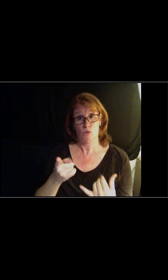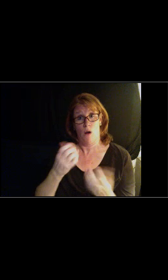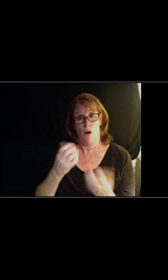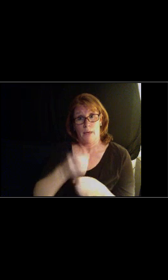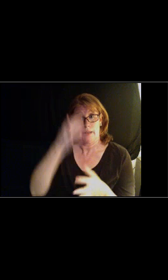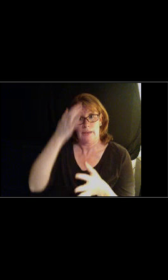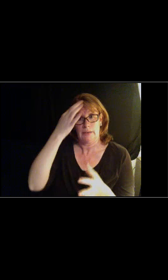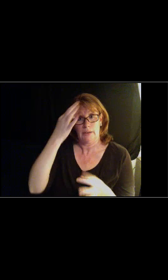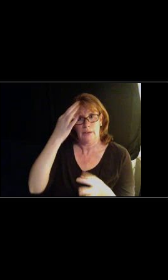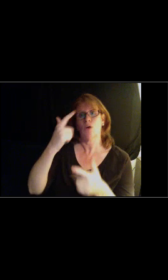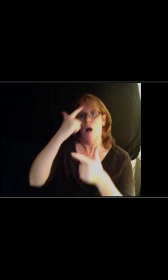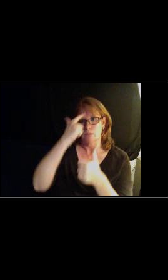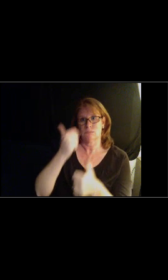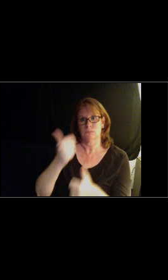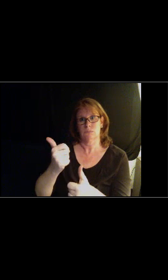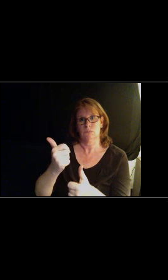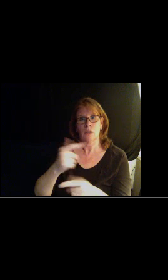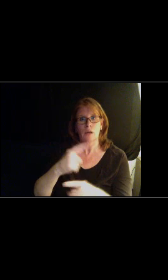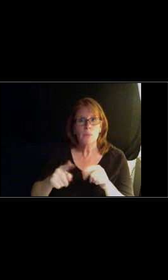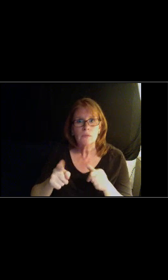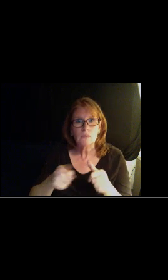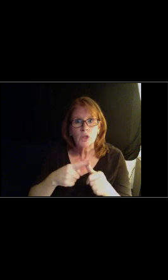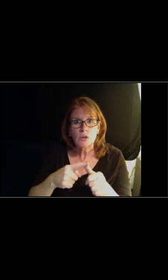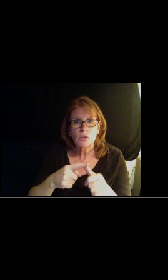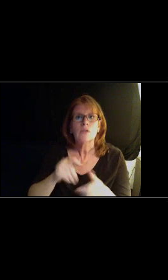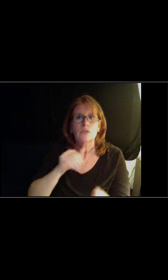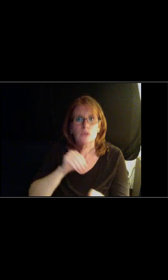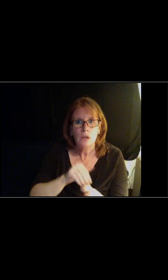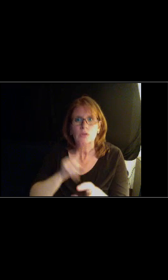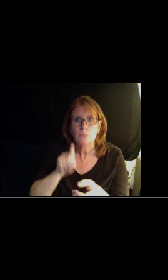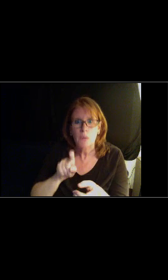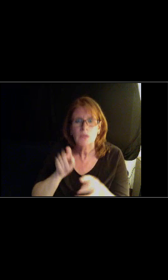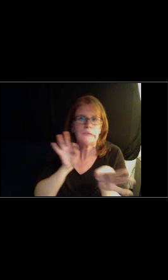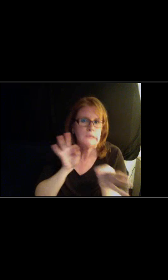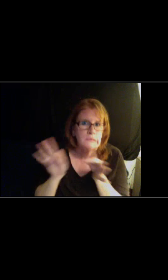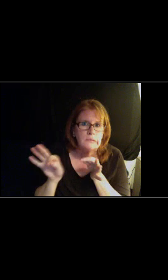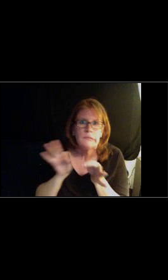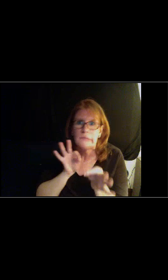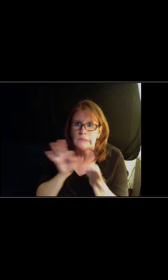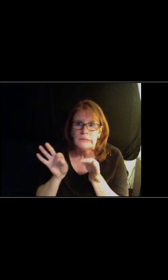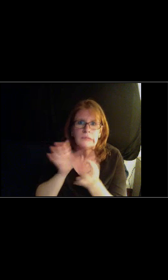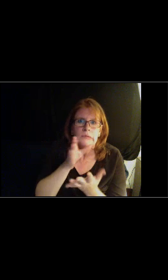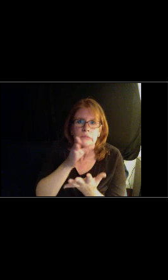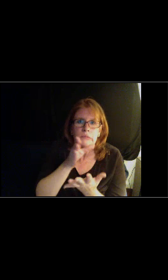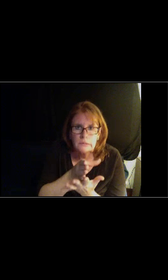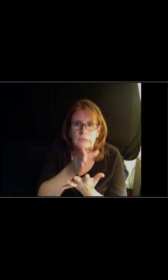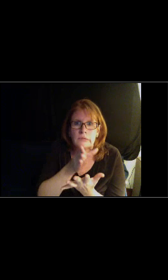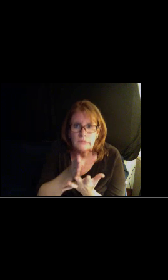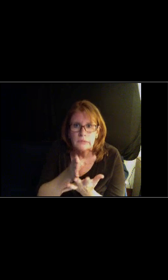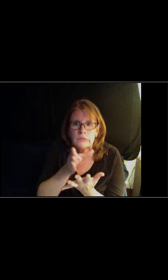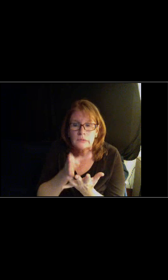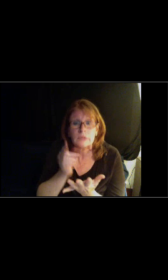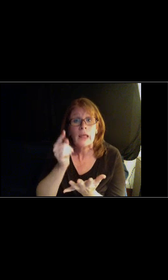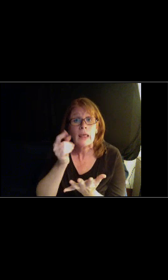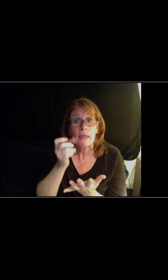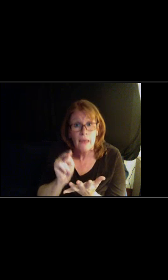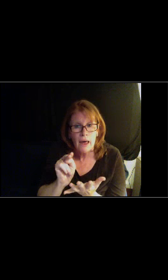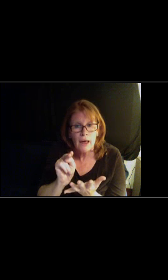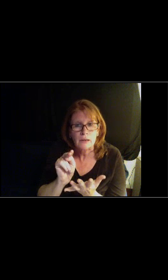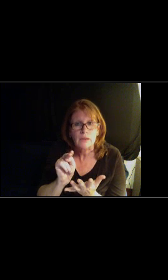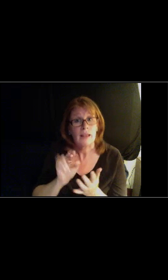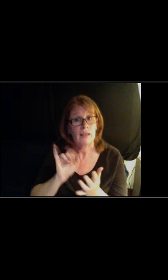etc. So now giving them all of that information and then allowing the person to make that individual. But the doctor